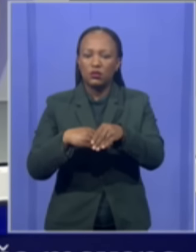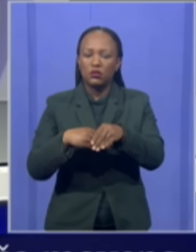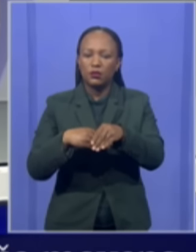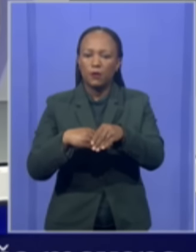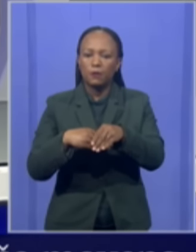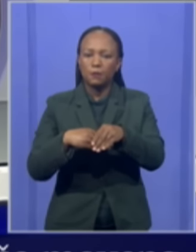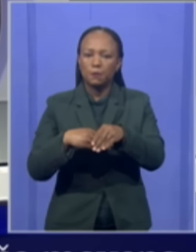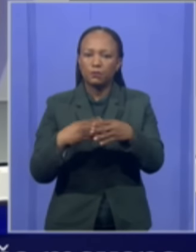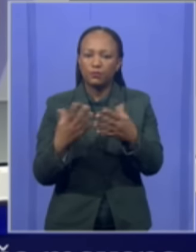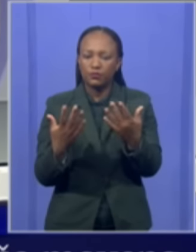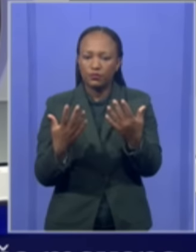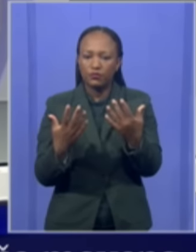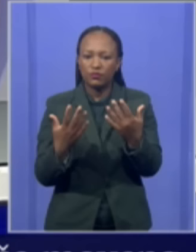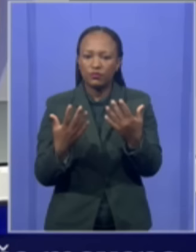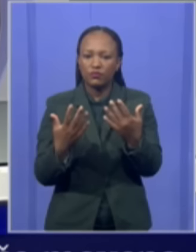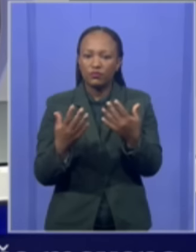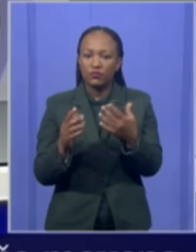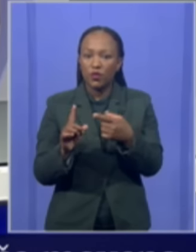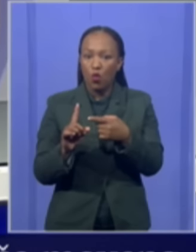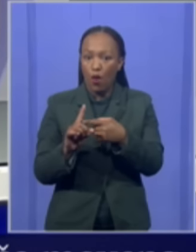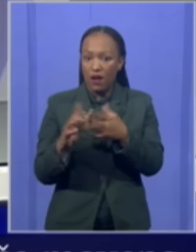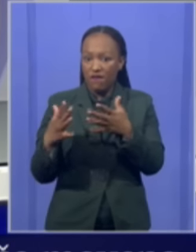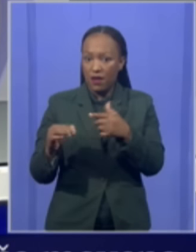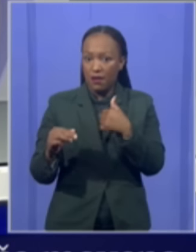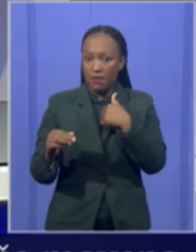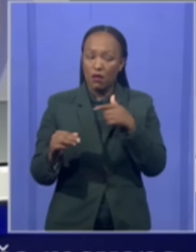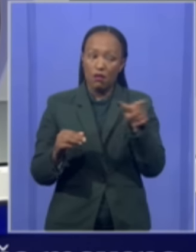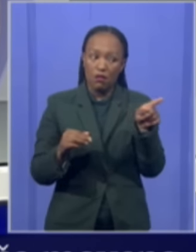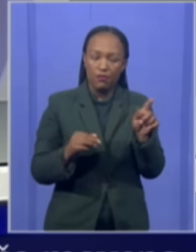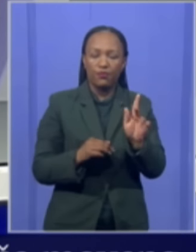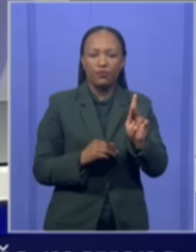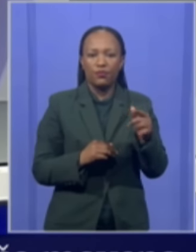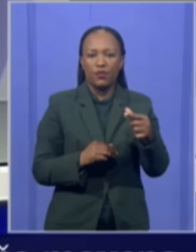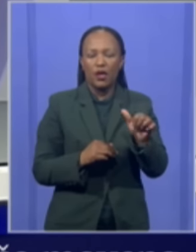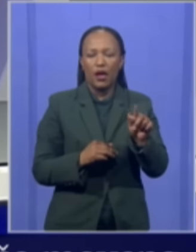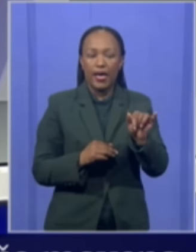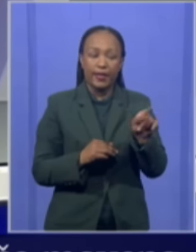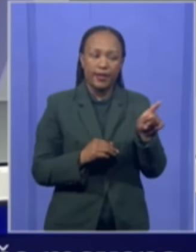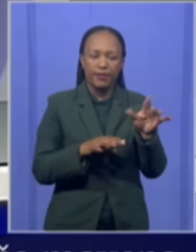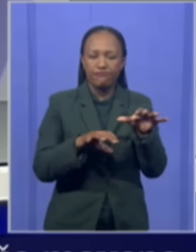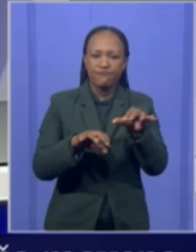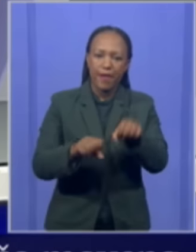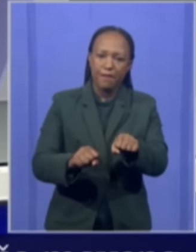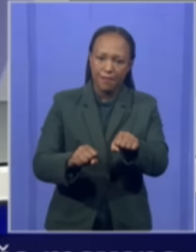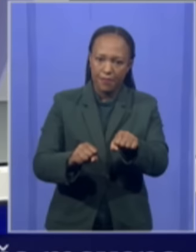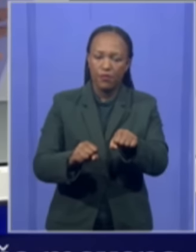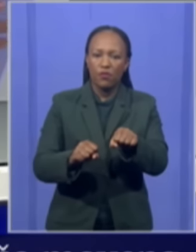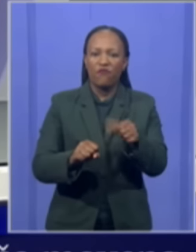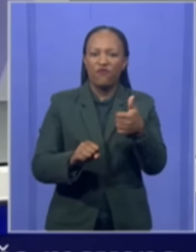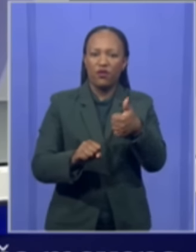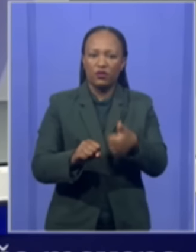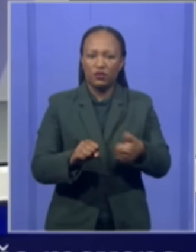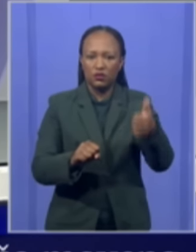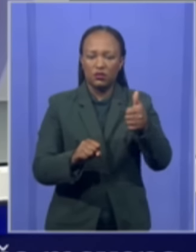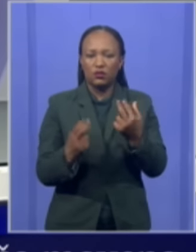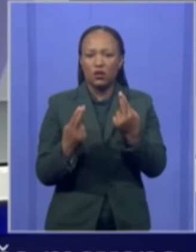gore legatong la ka go tsene e kgadi. Ke tshepa gore le tla